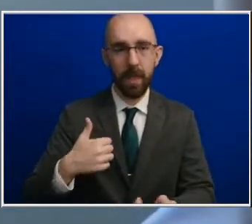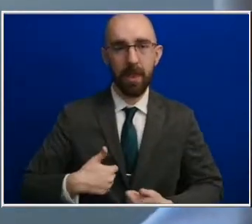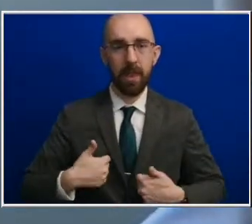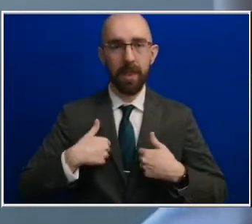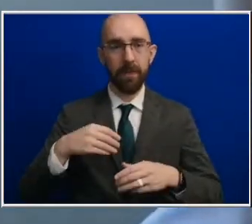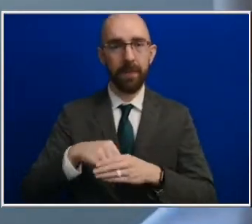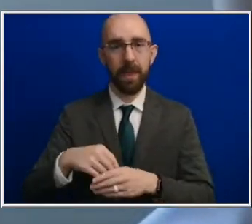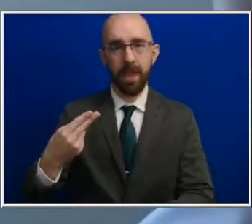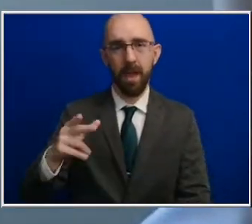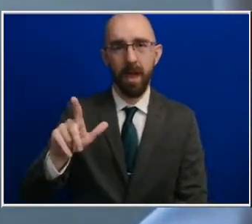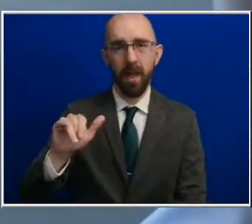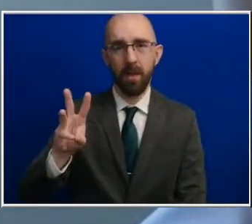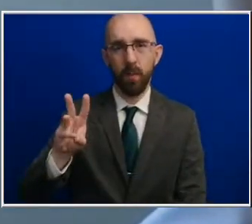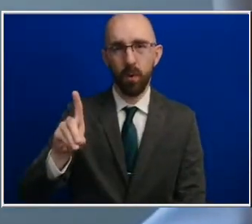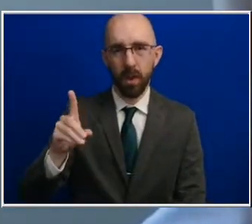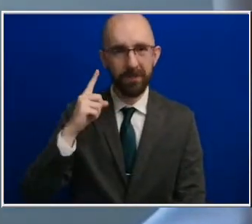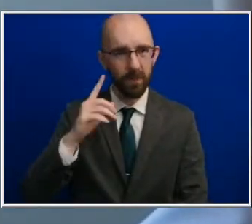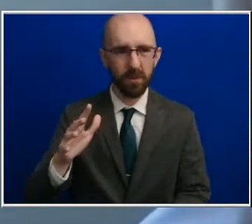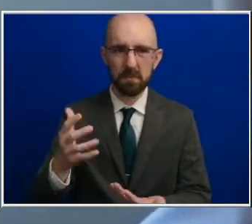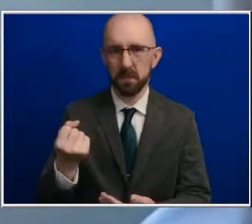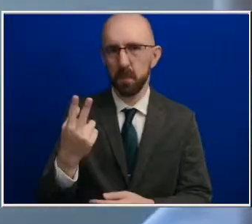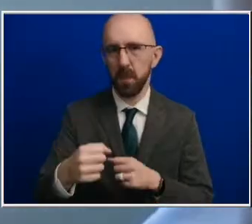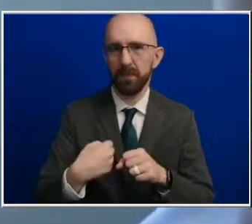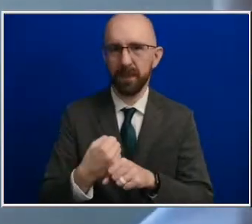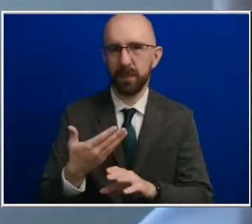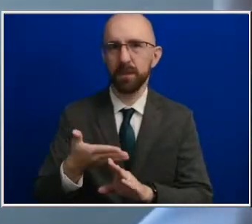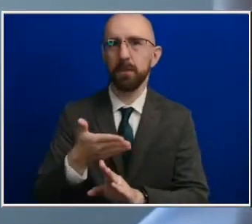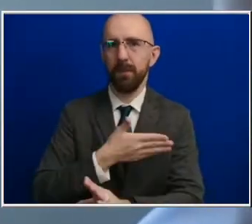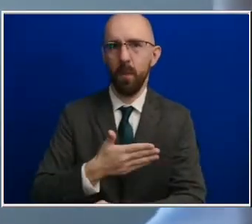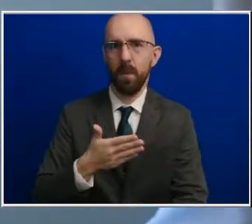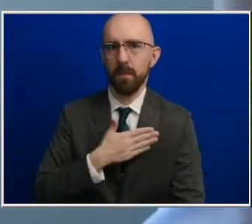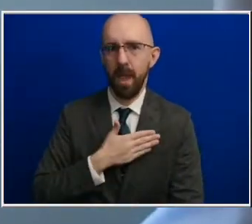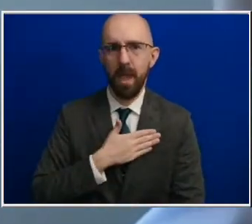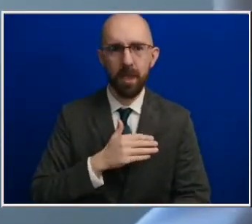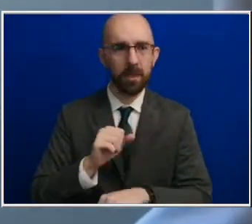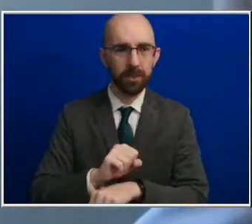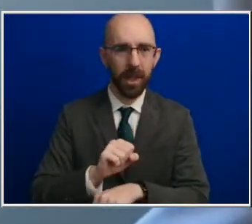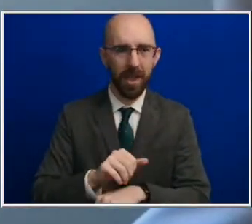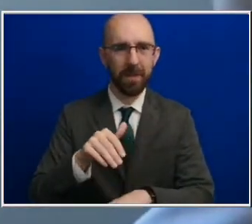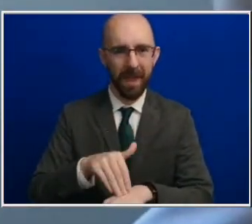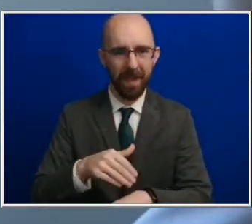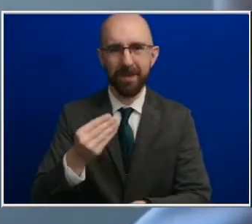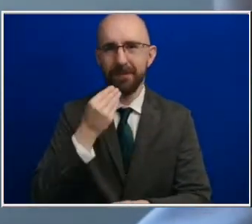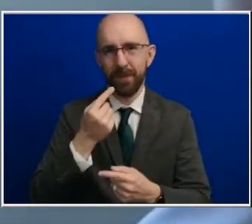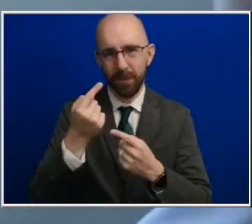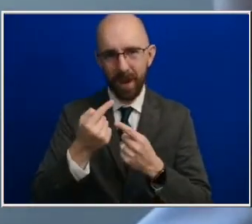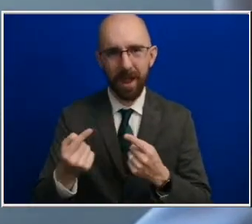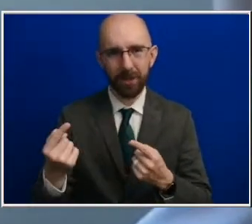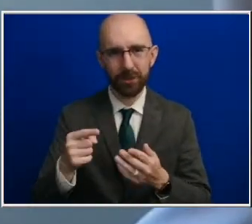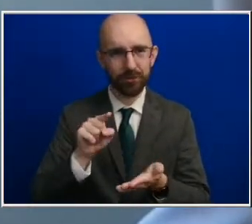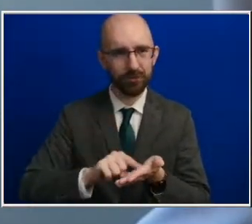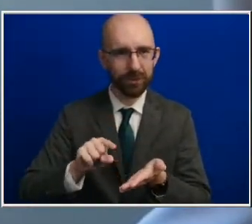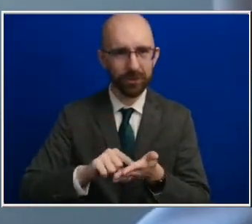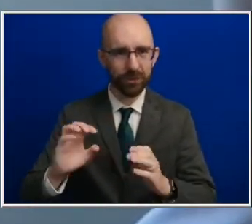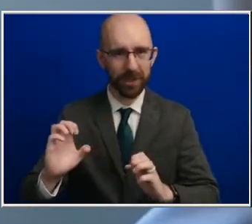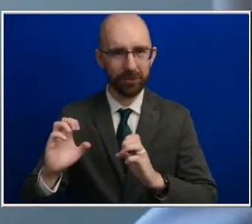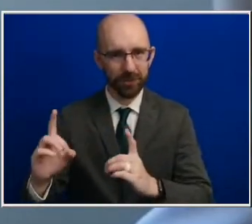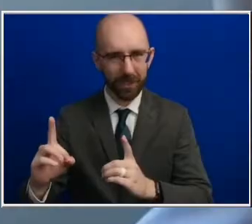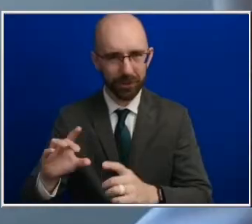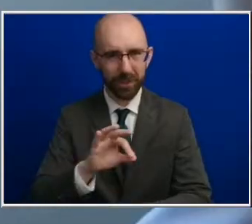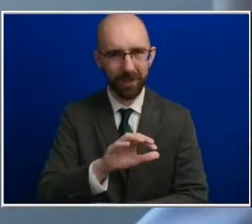for about 12 years before my job at food allergy research and